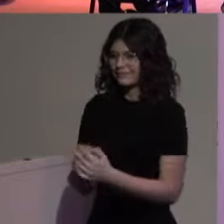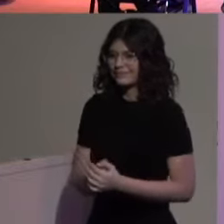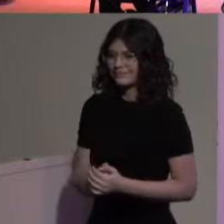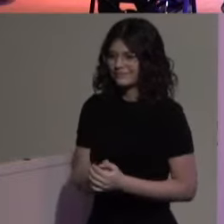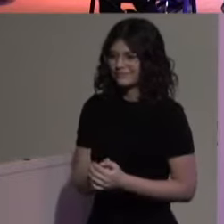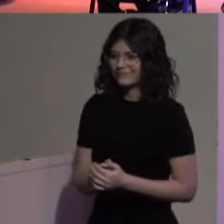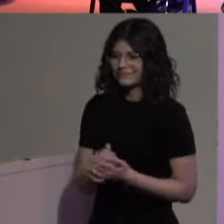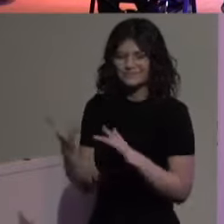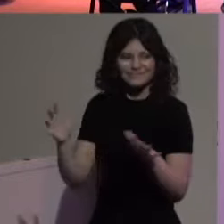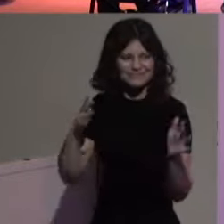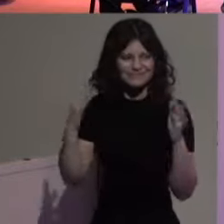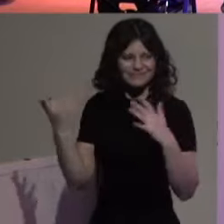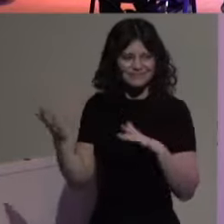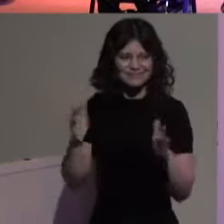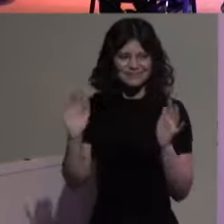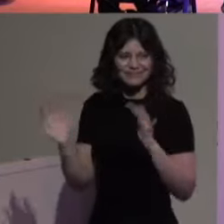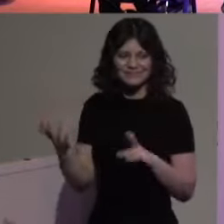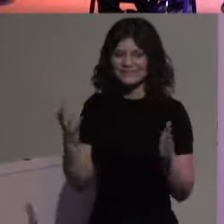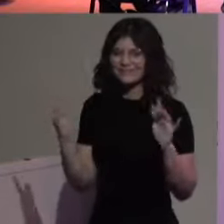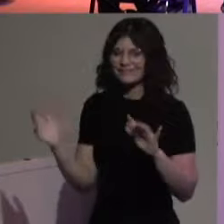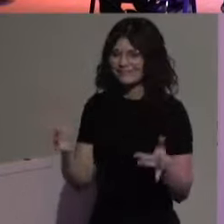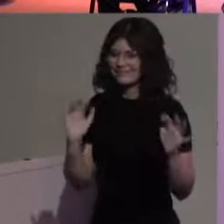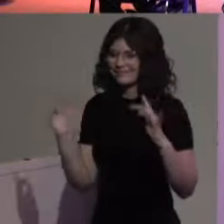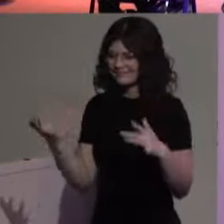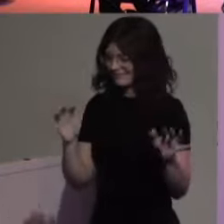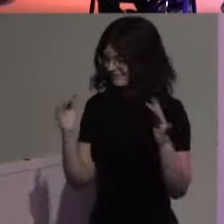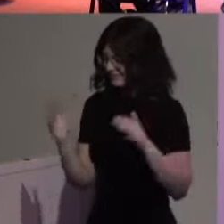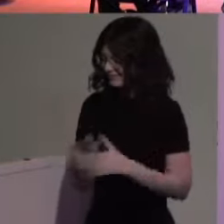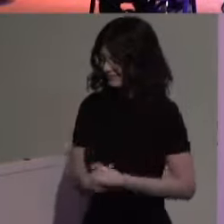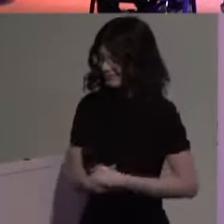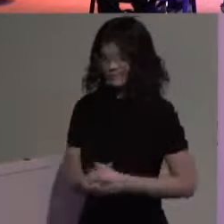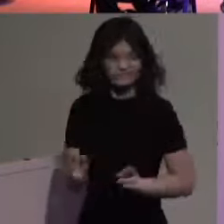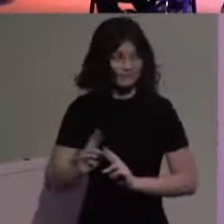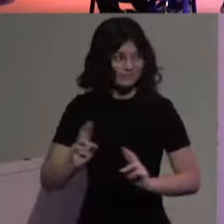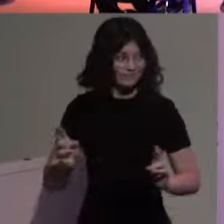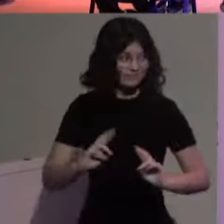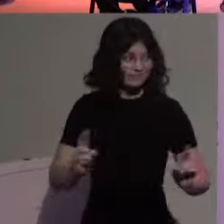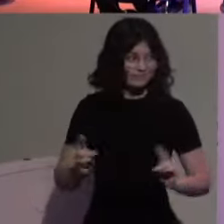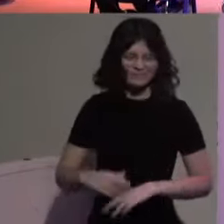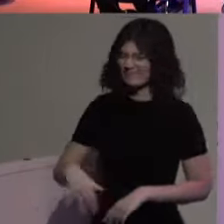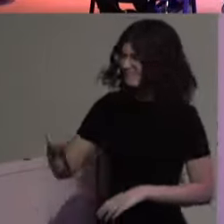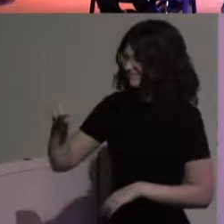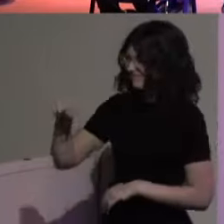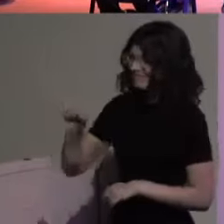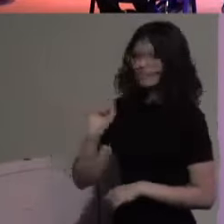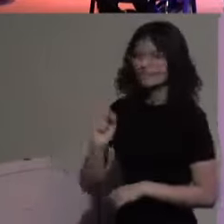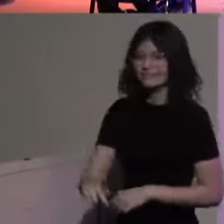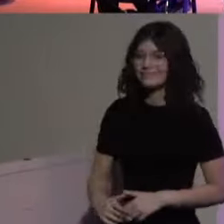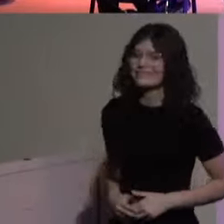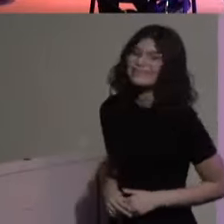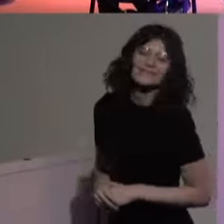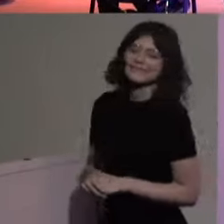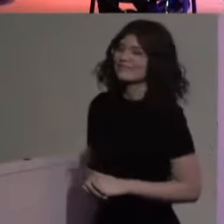Nice job, Michaela. Take it from the top. Take it from the top. Are you guys ready? You guys ready? Yep.